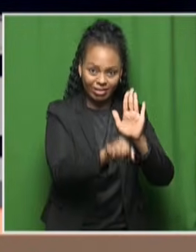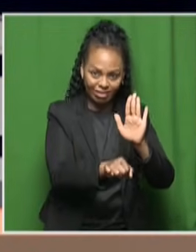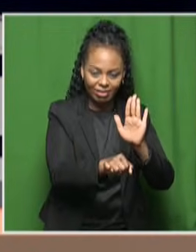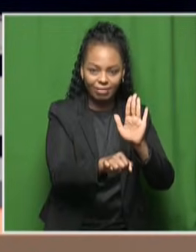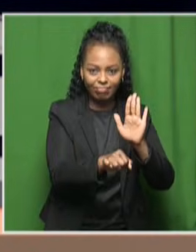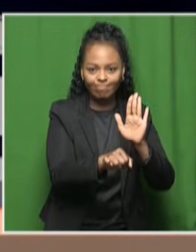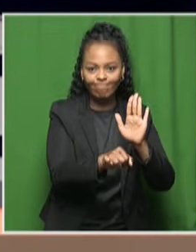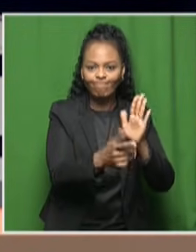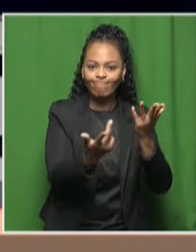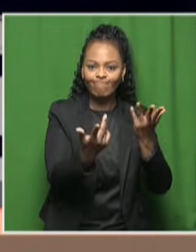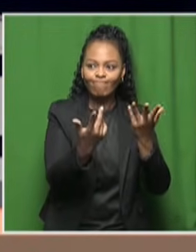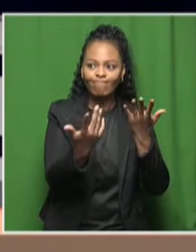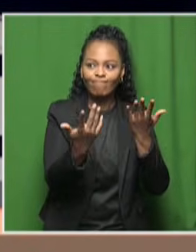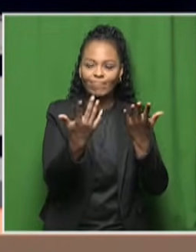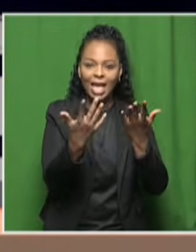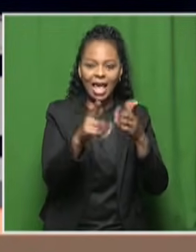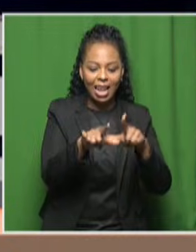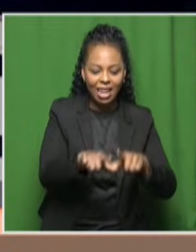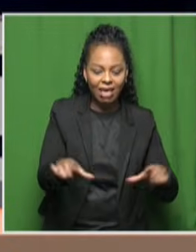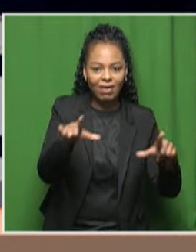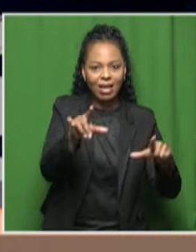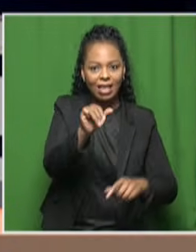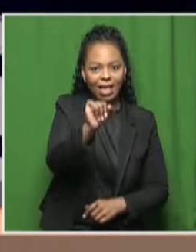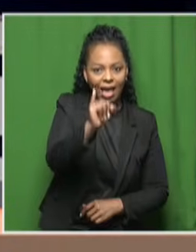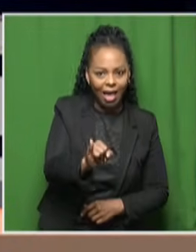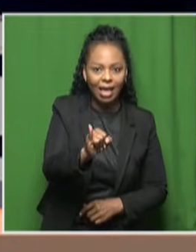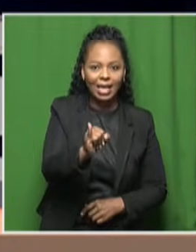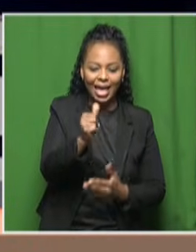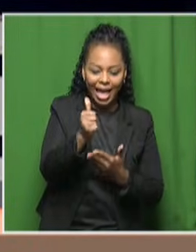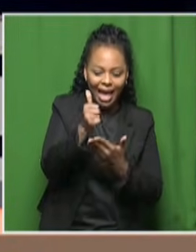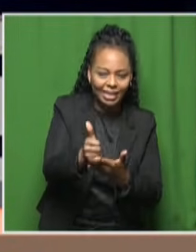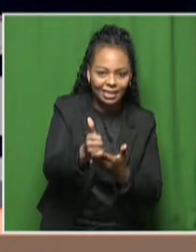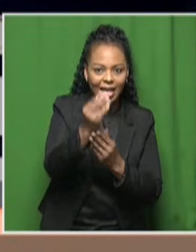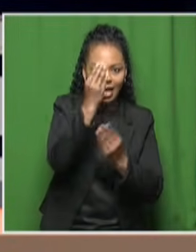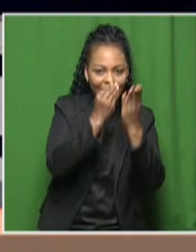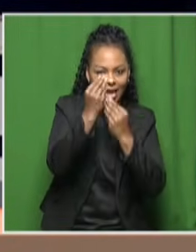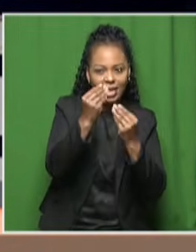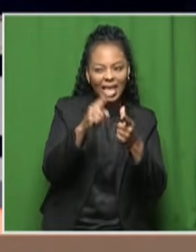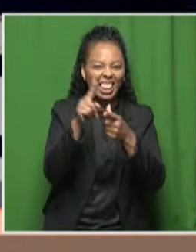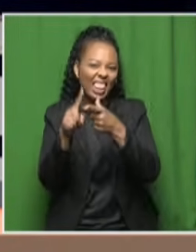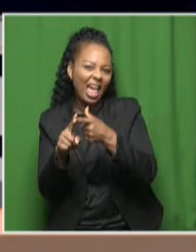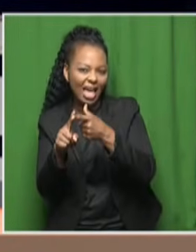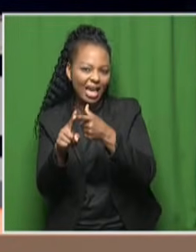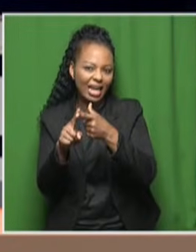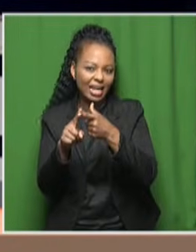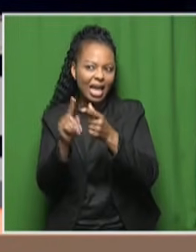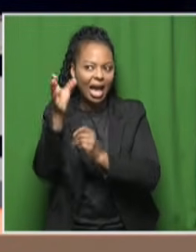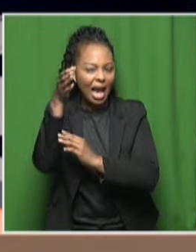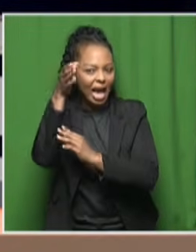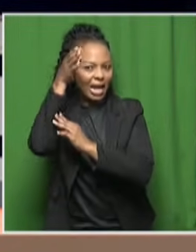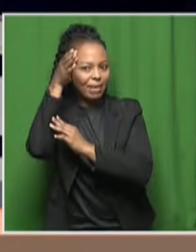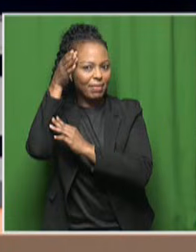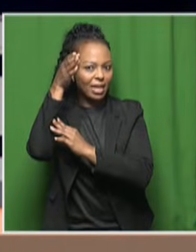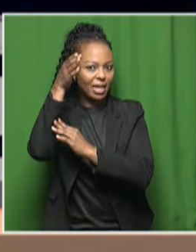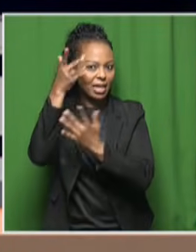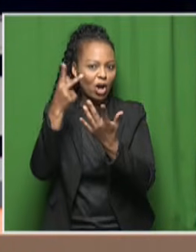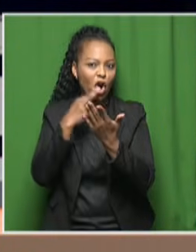acceptable levels of AI-assisted learning as opposed to academic dishonesty